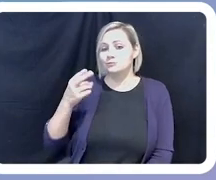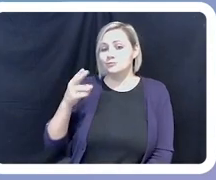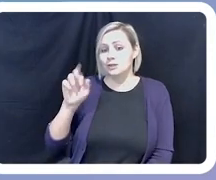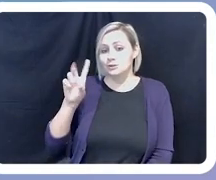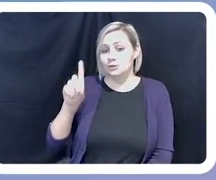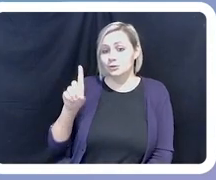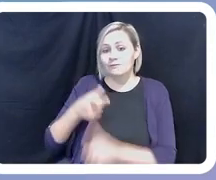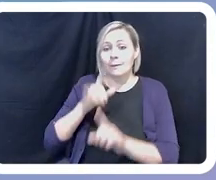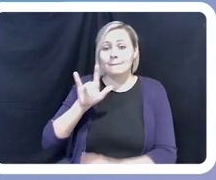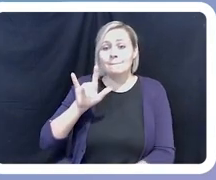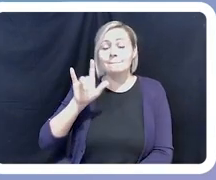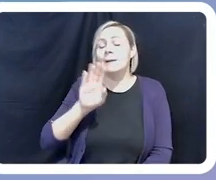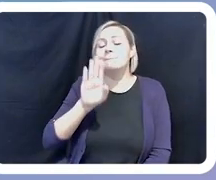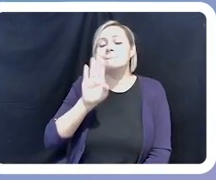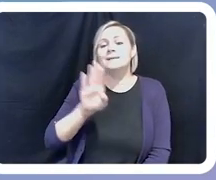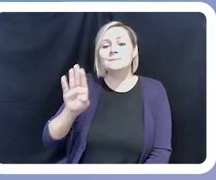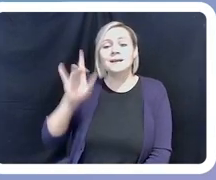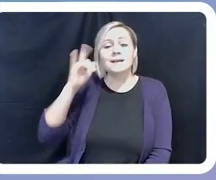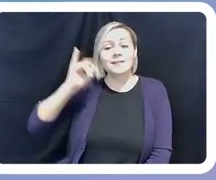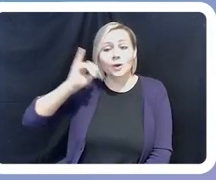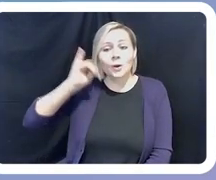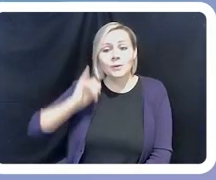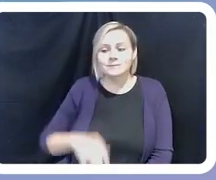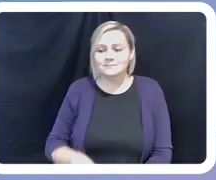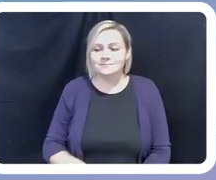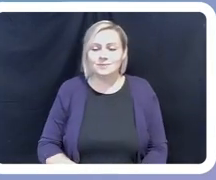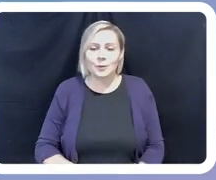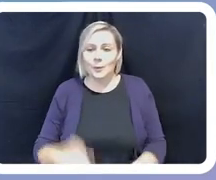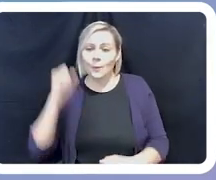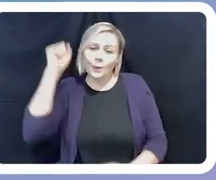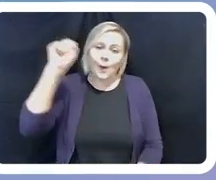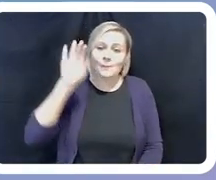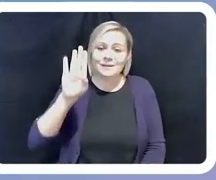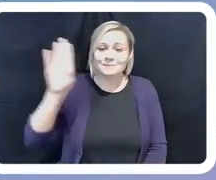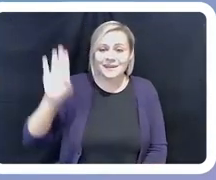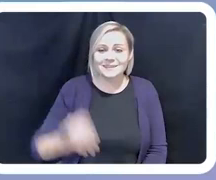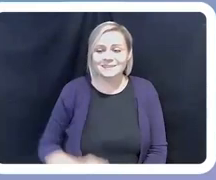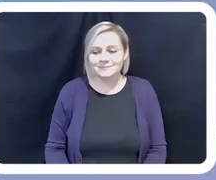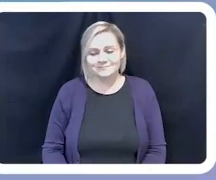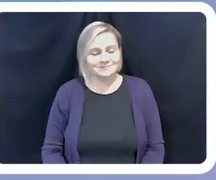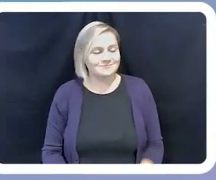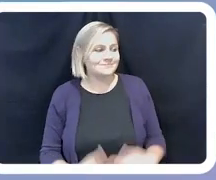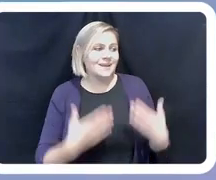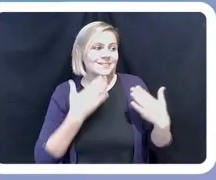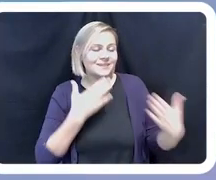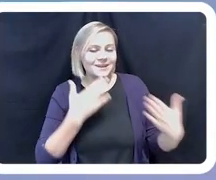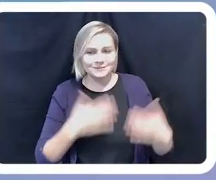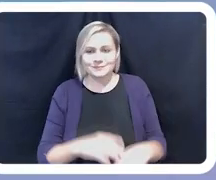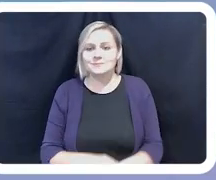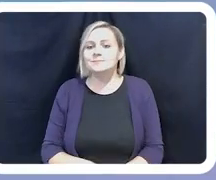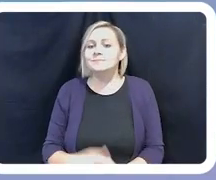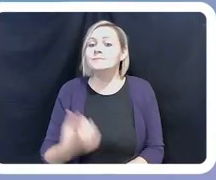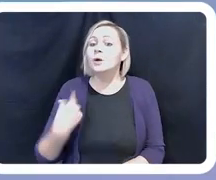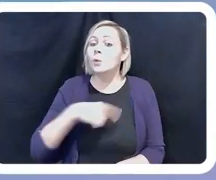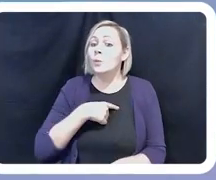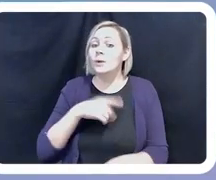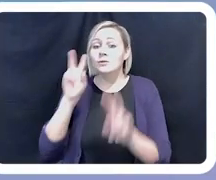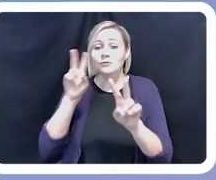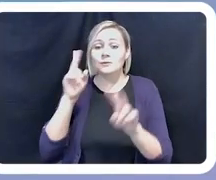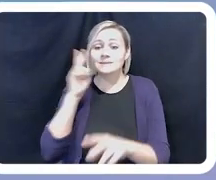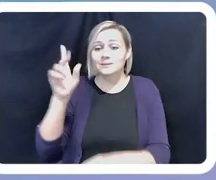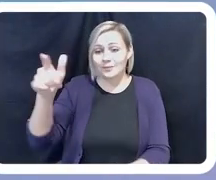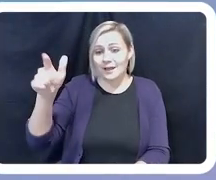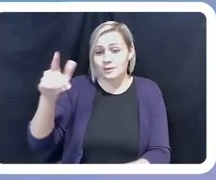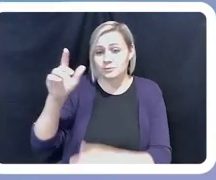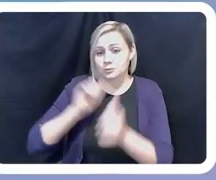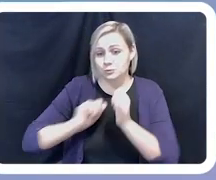from Best Buddies California. Yay! Go, Best Buddies! Thanks, Richard and Jamie. We look forward to seeing you later in the